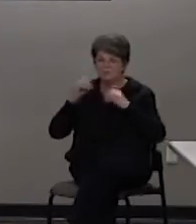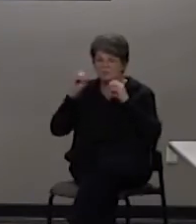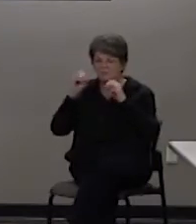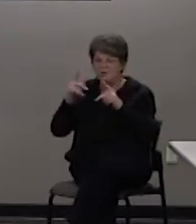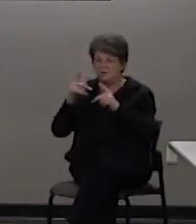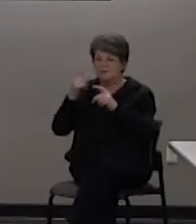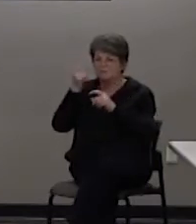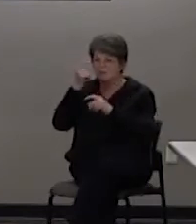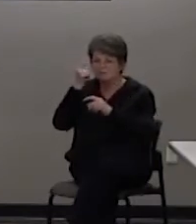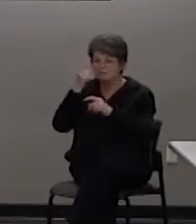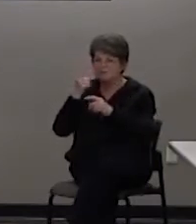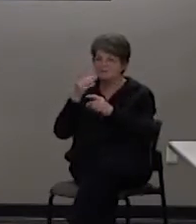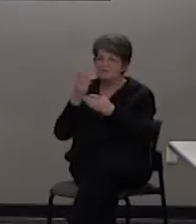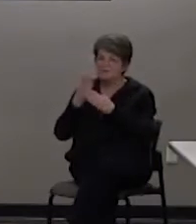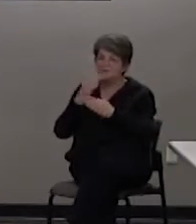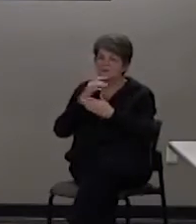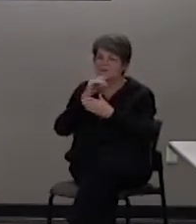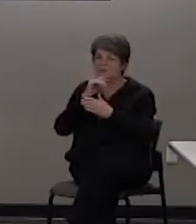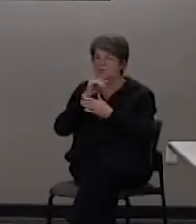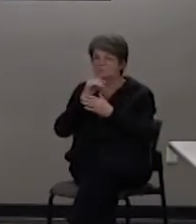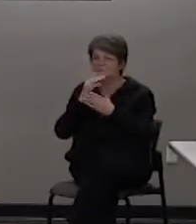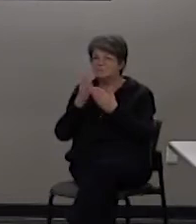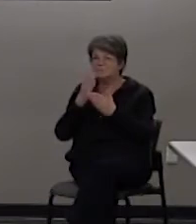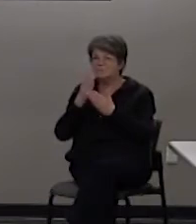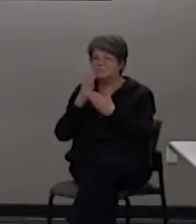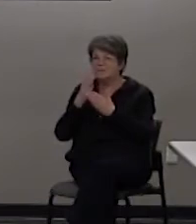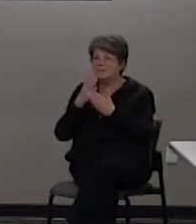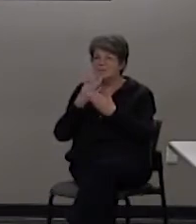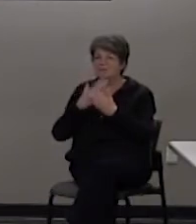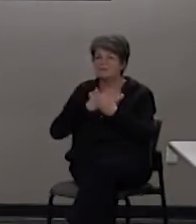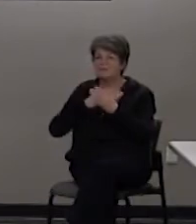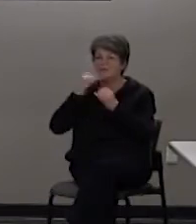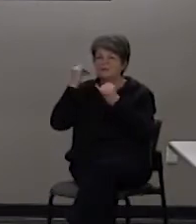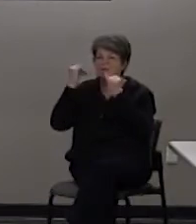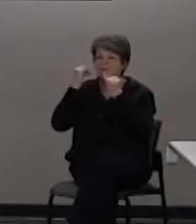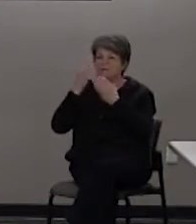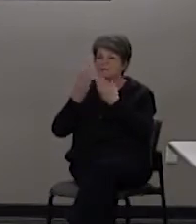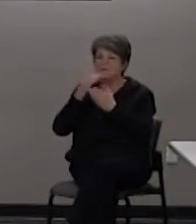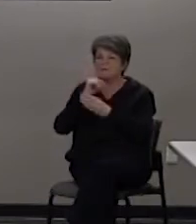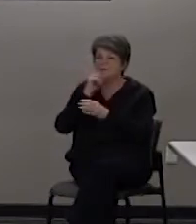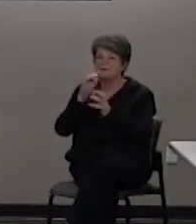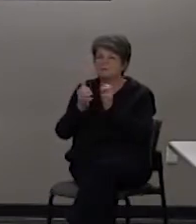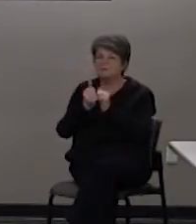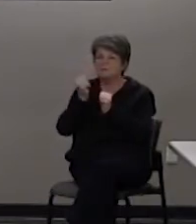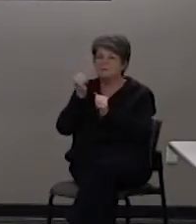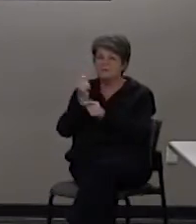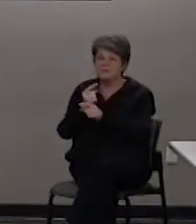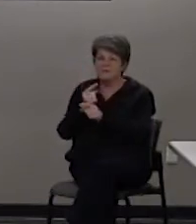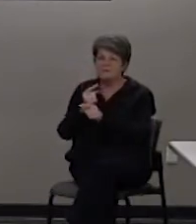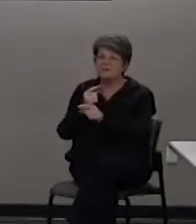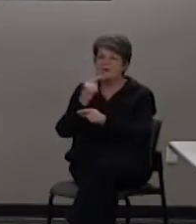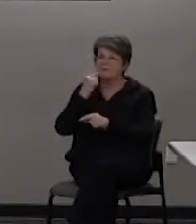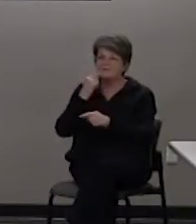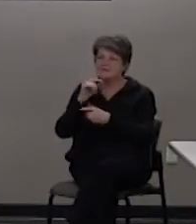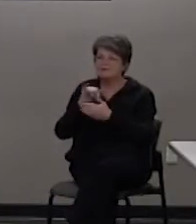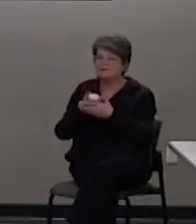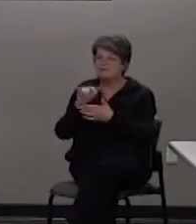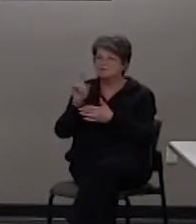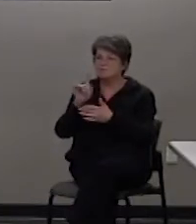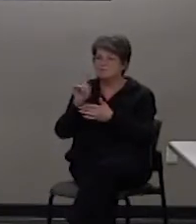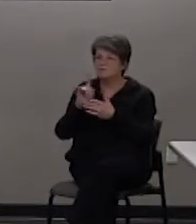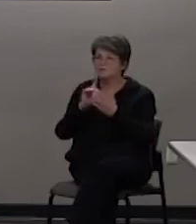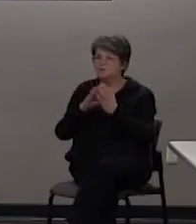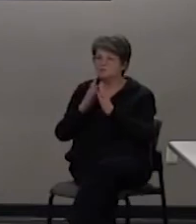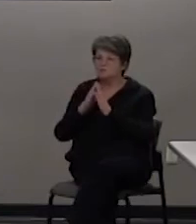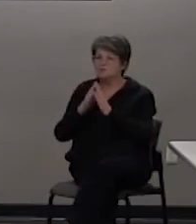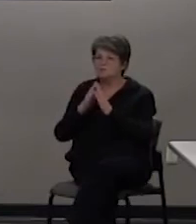that what we might be doing is not the right thing, or what my preconceived notions may not be the most accurate, I think that's where the communities where